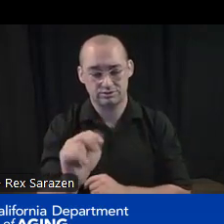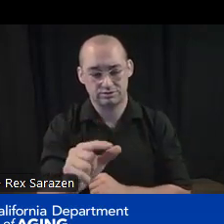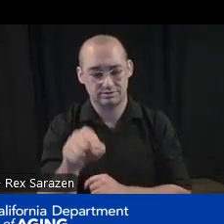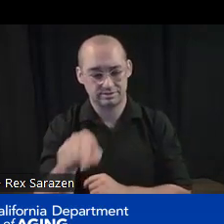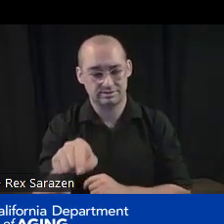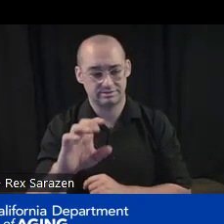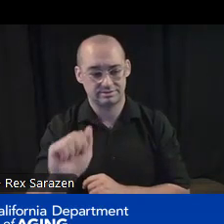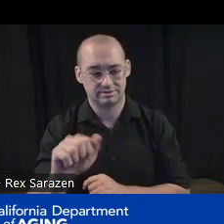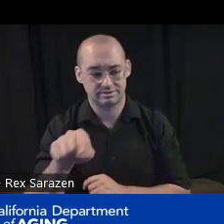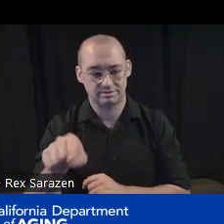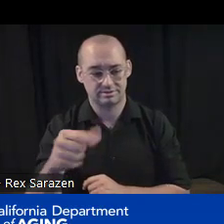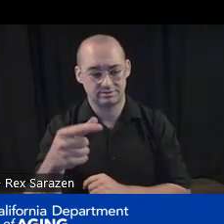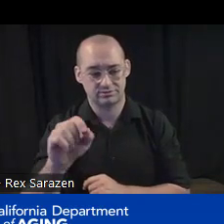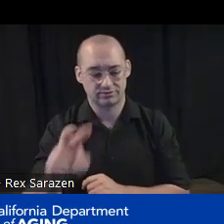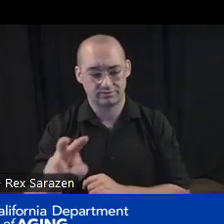@aging.ca.gov.